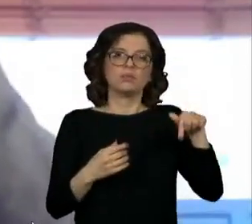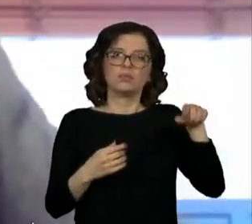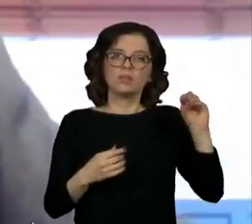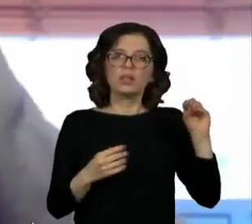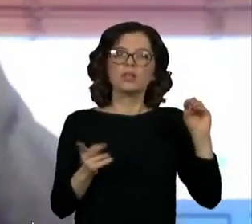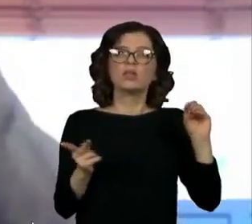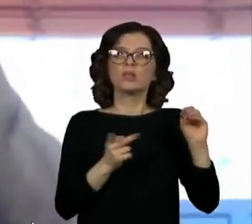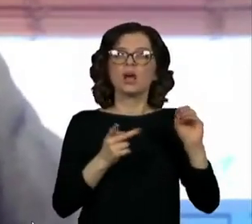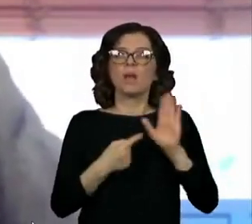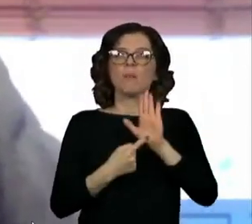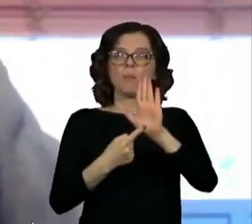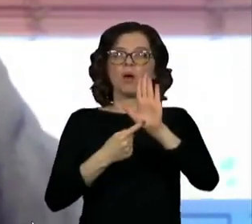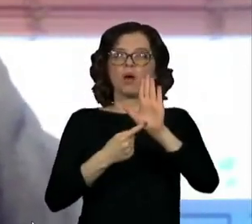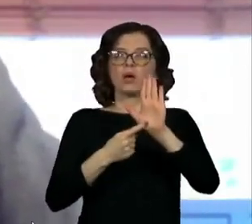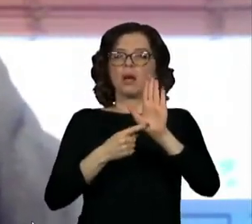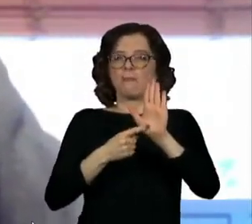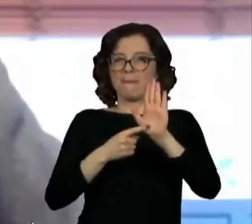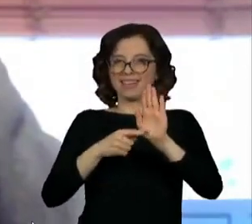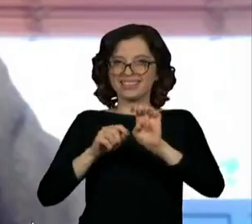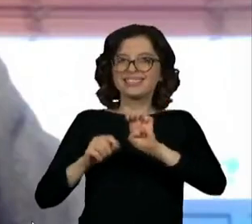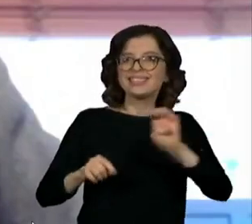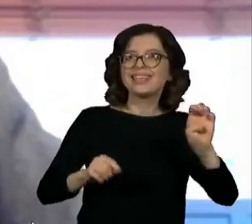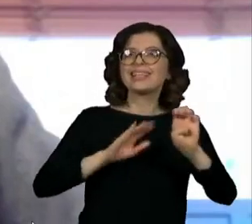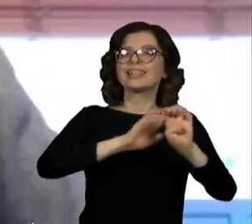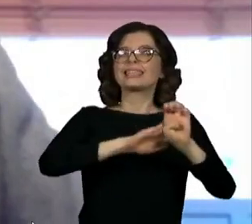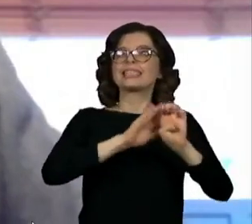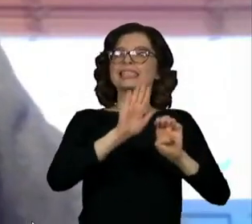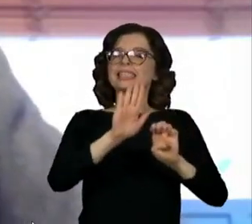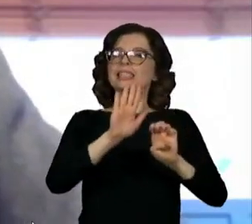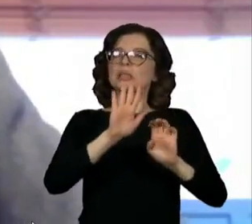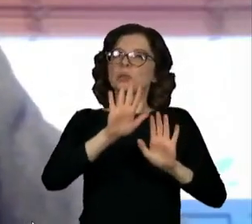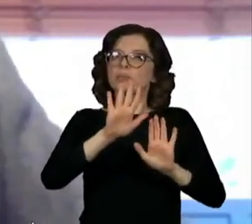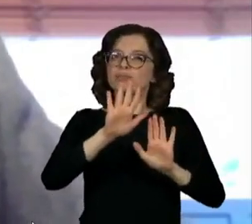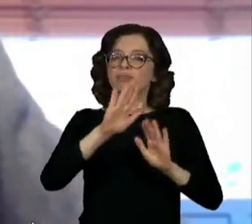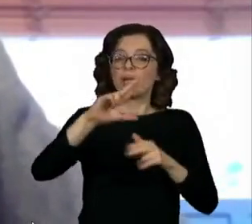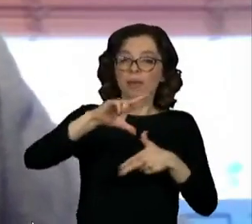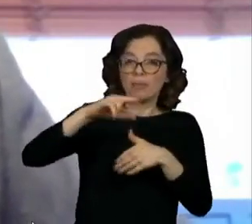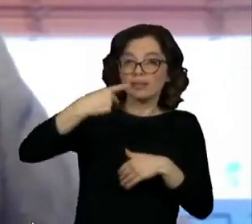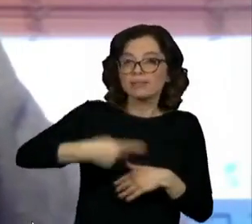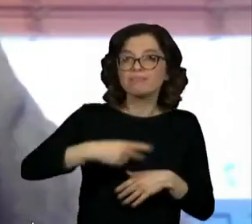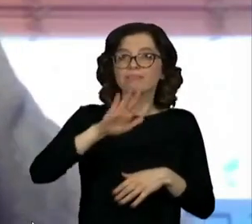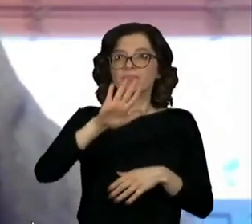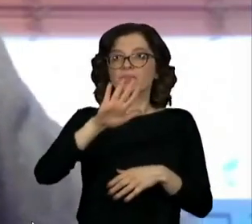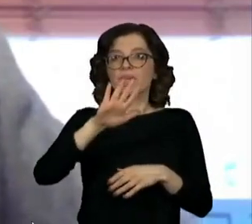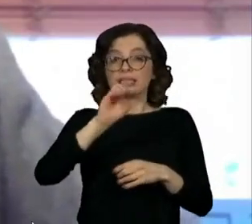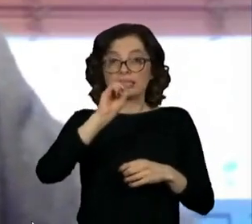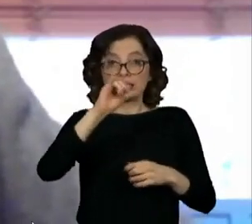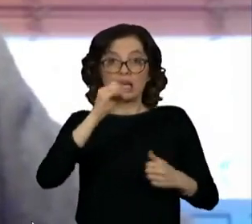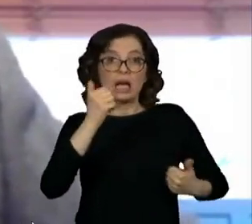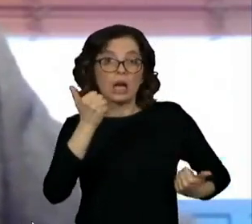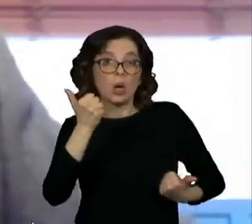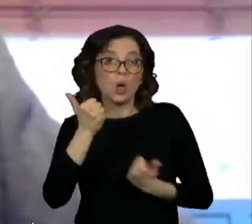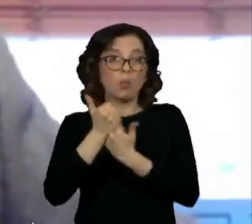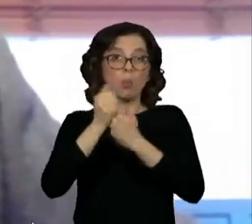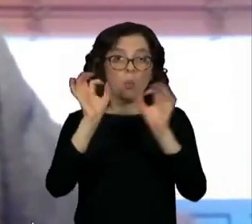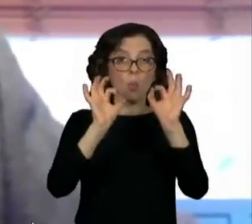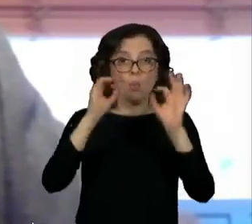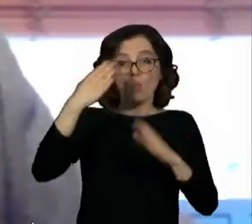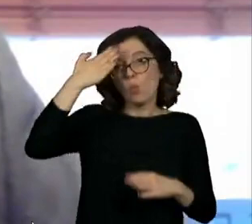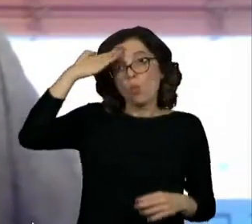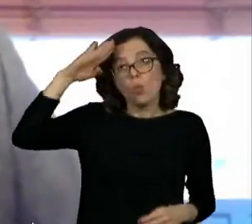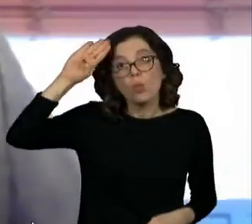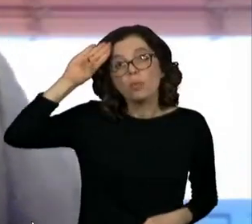call yourself a leftist in Latin America if you did not accept, endorse,